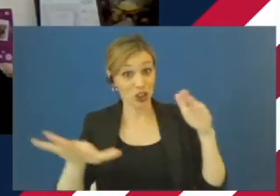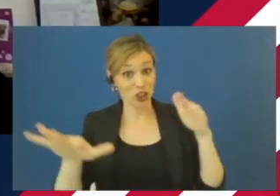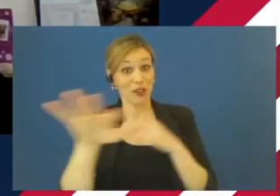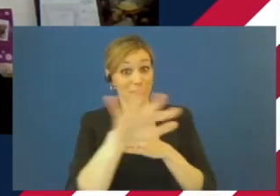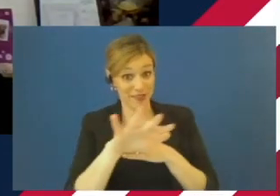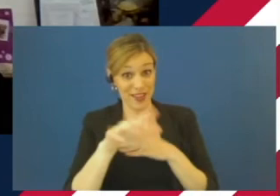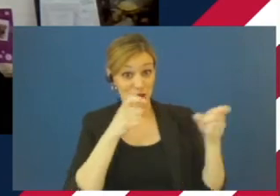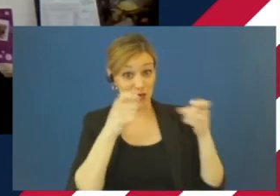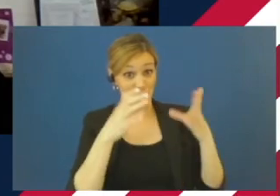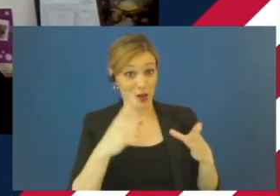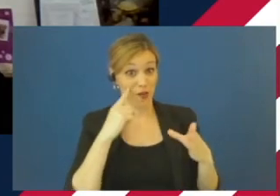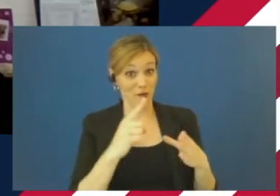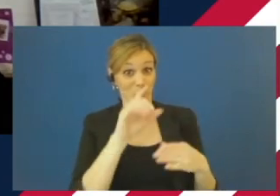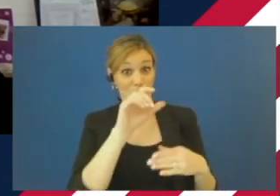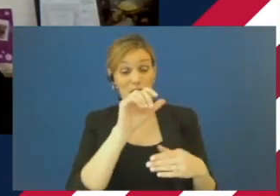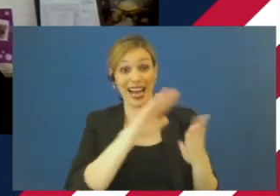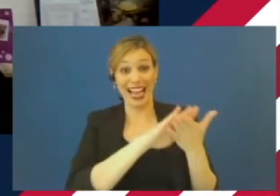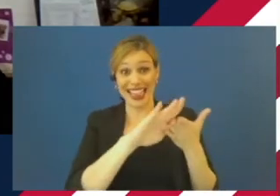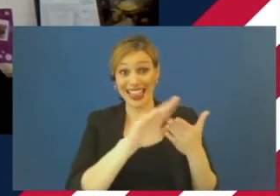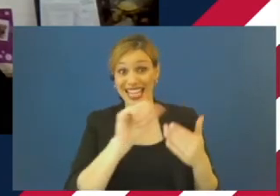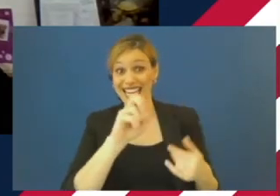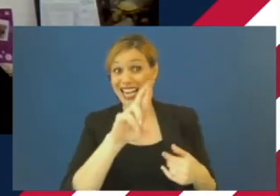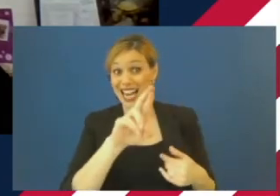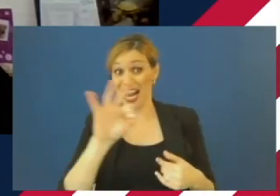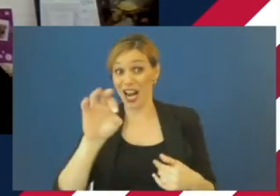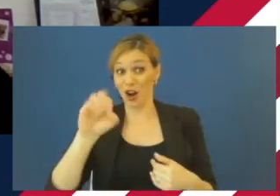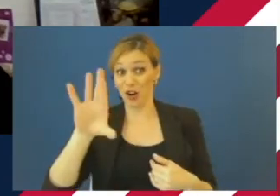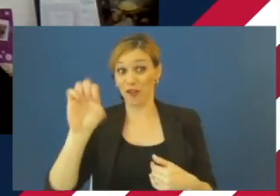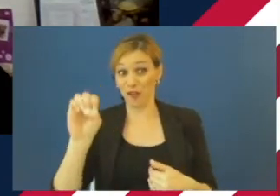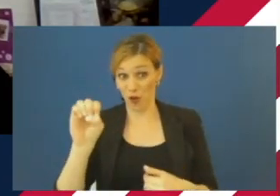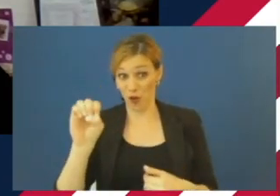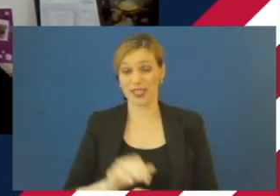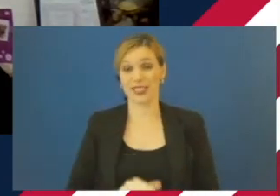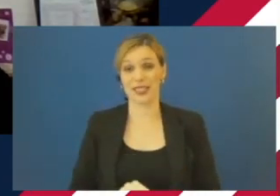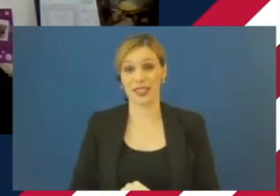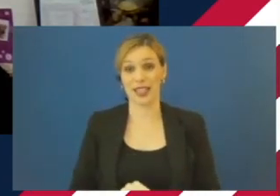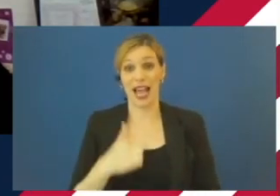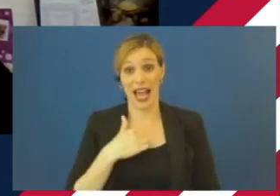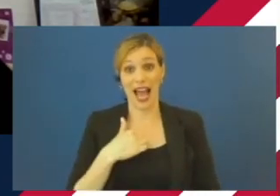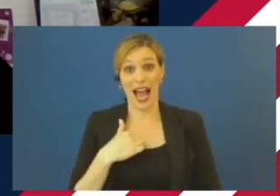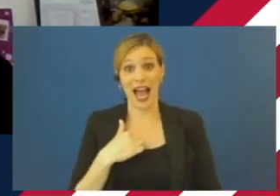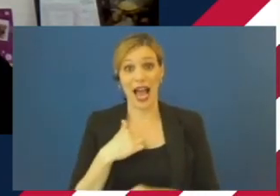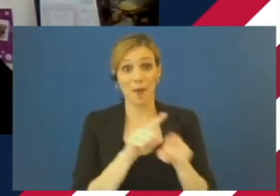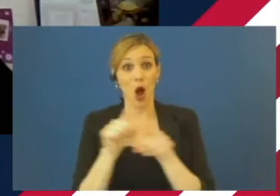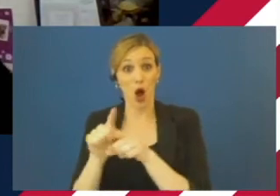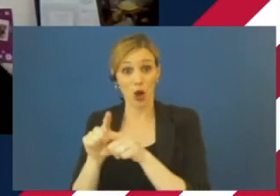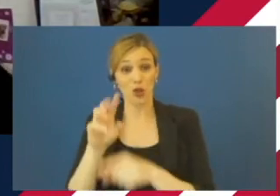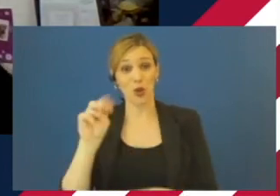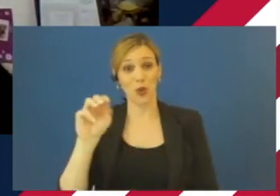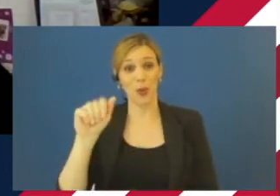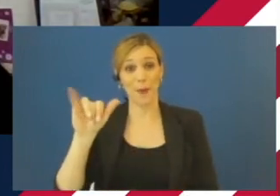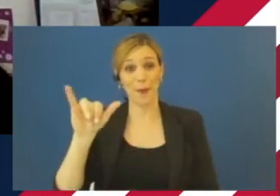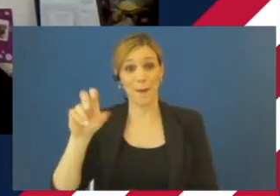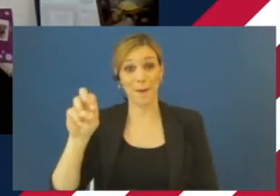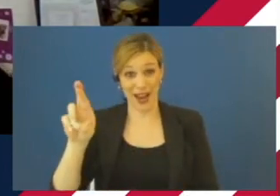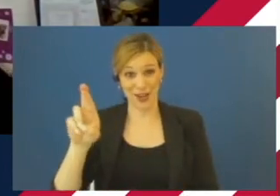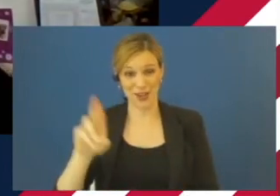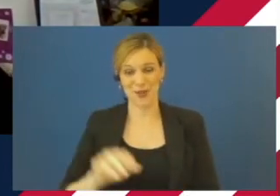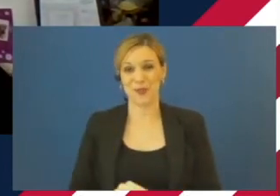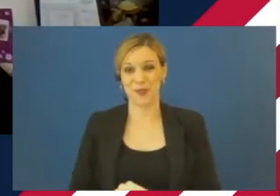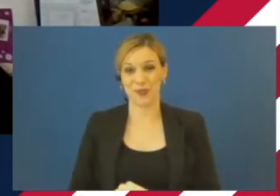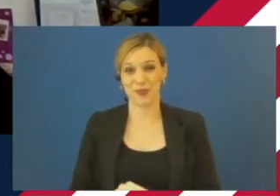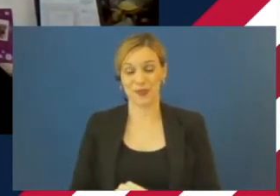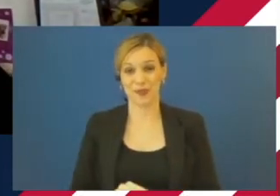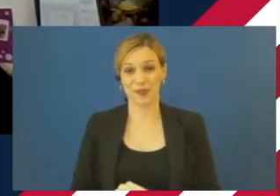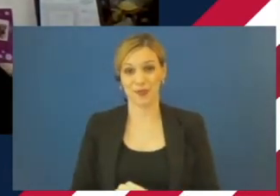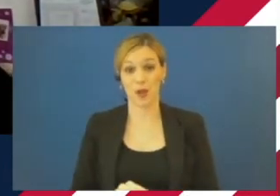as the Regional Administrator for EPA in the Southeast, as well as being a fellow mayor. 100, that is the